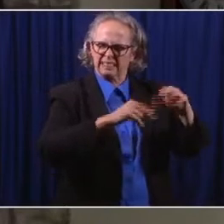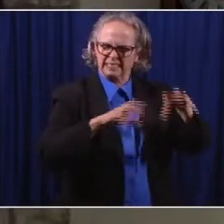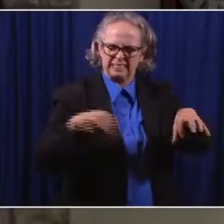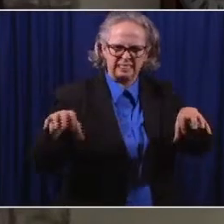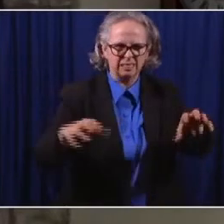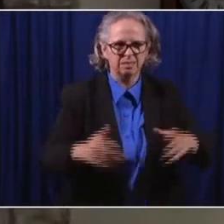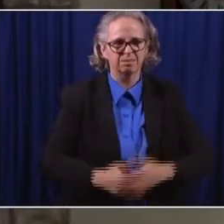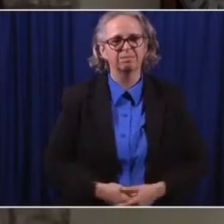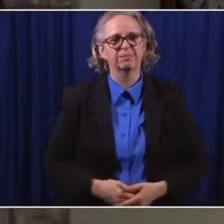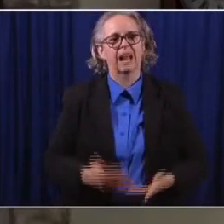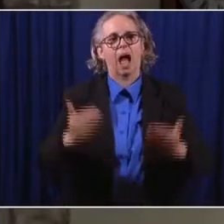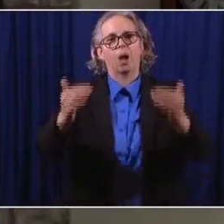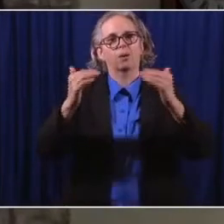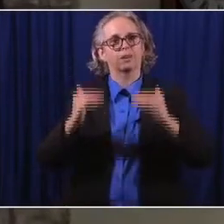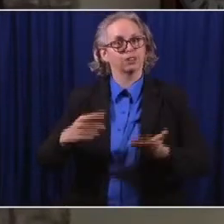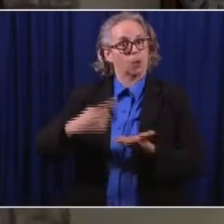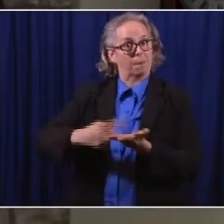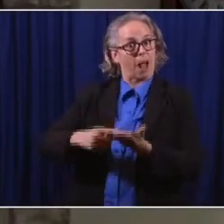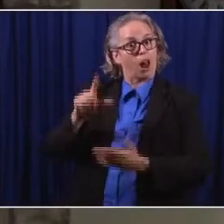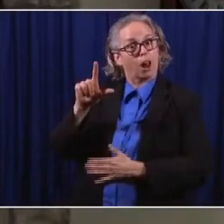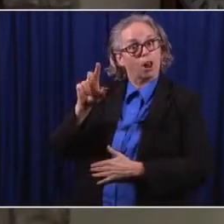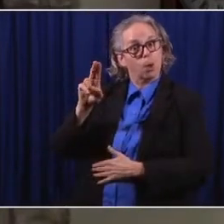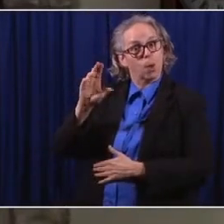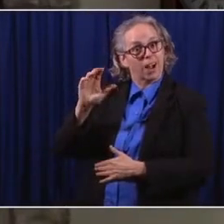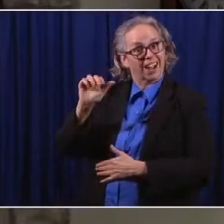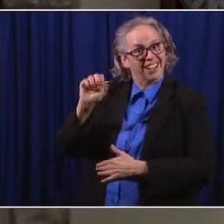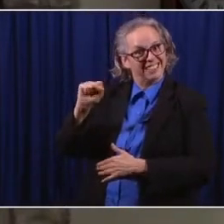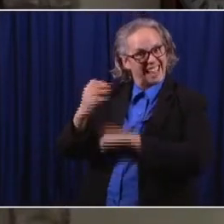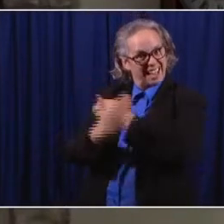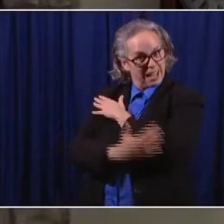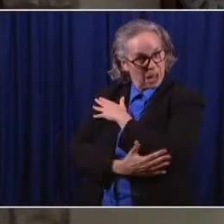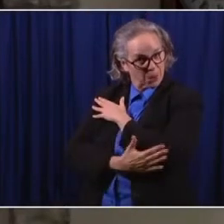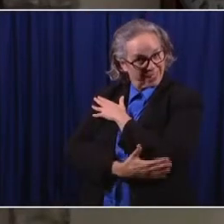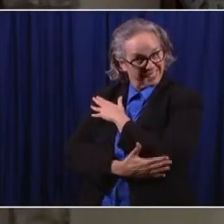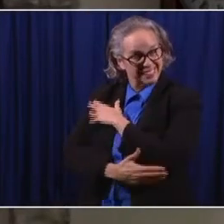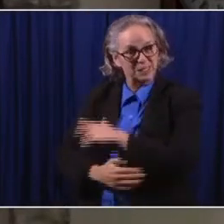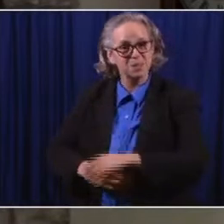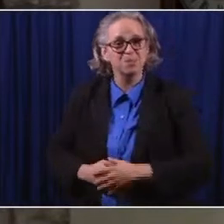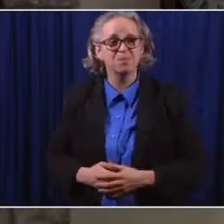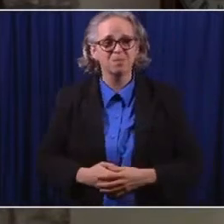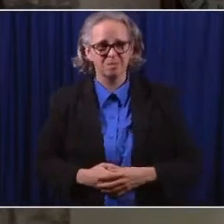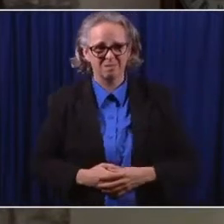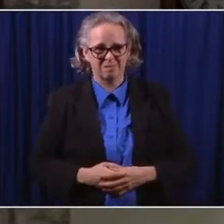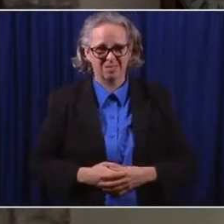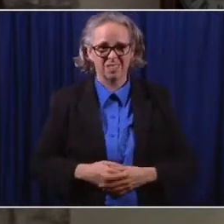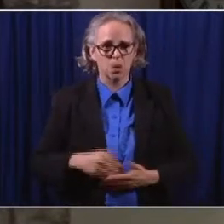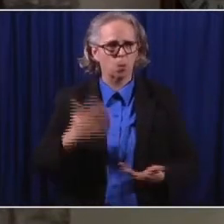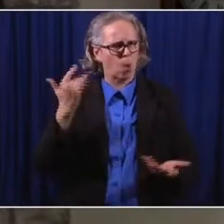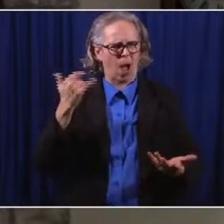County remains red this week because they meet the CDC's threshold for high incidence,